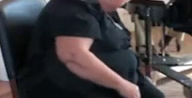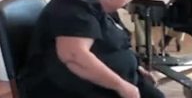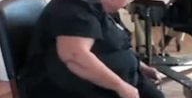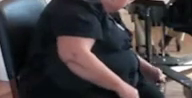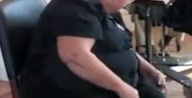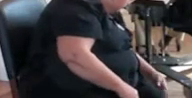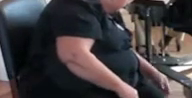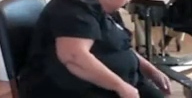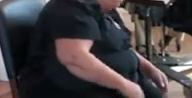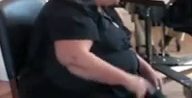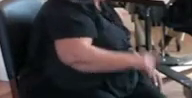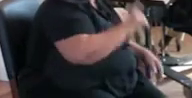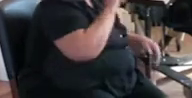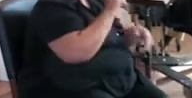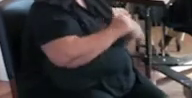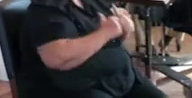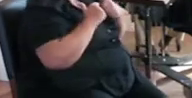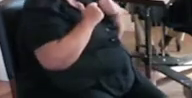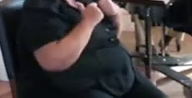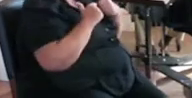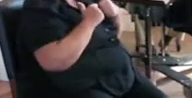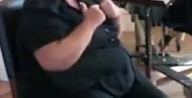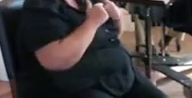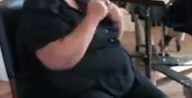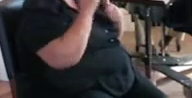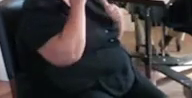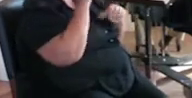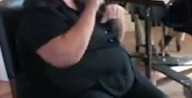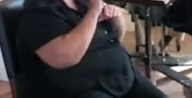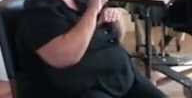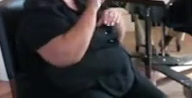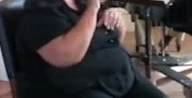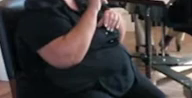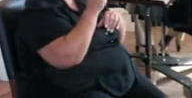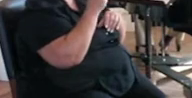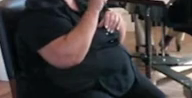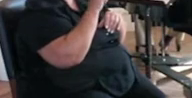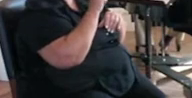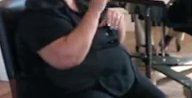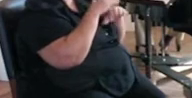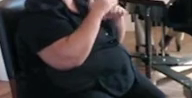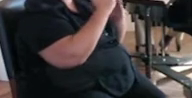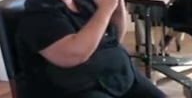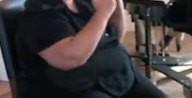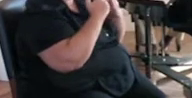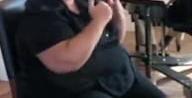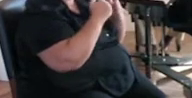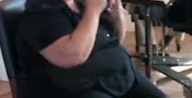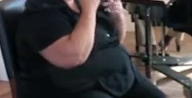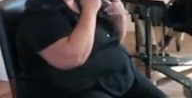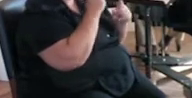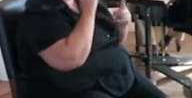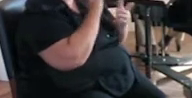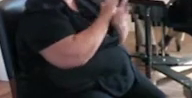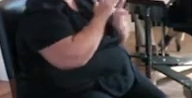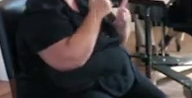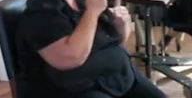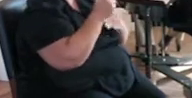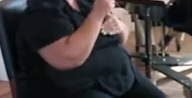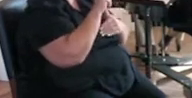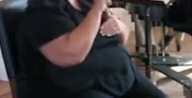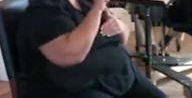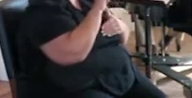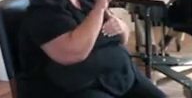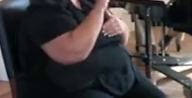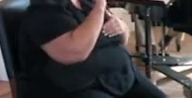Actually, the address of the Church of the Beatitudes is under the next announcement on the sheet, so you can get it right there. Next, we have Vicki, who wants to talk to us about